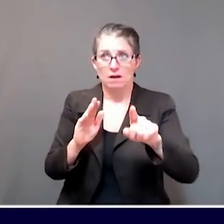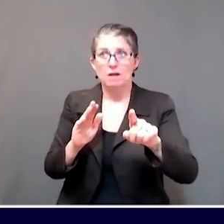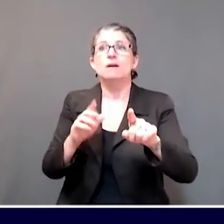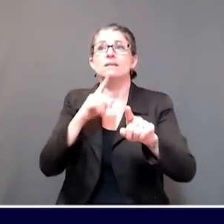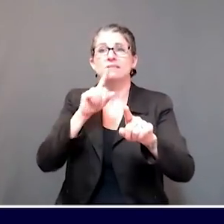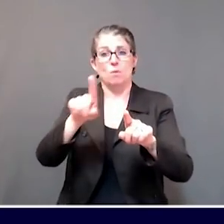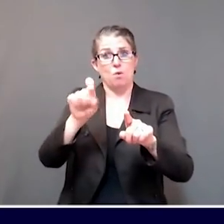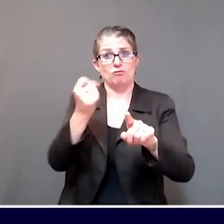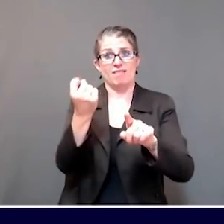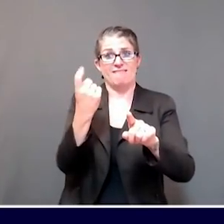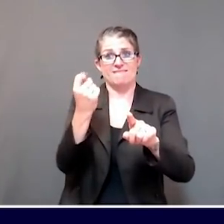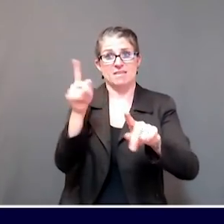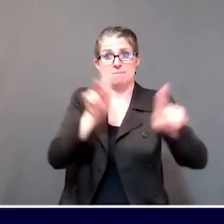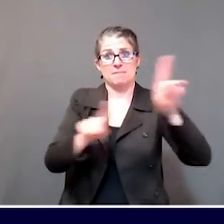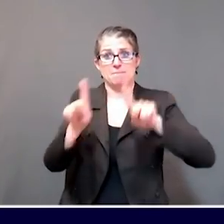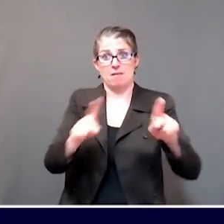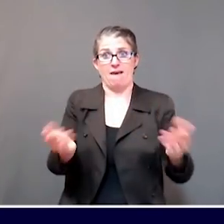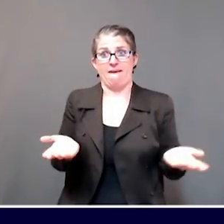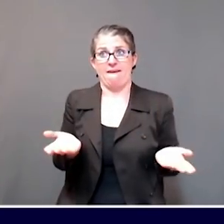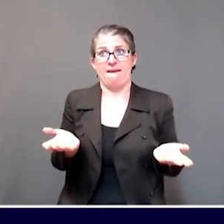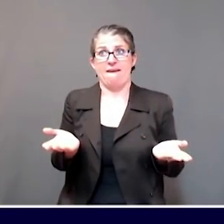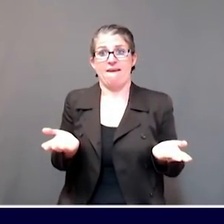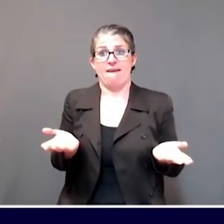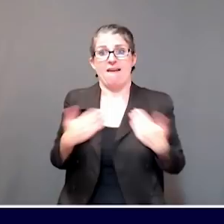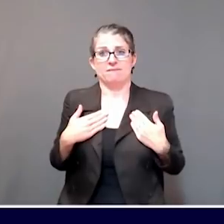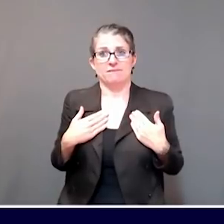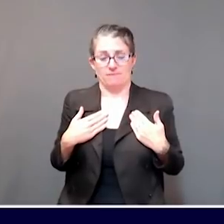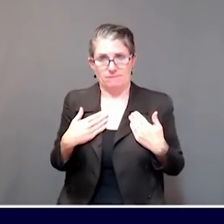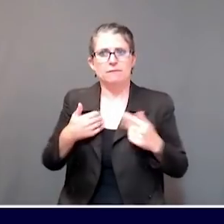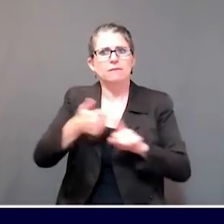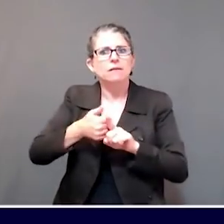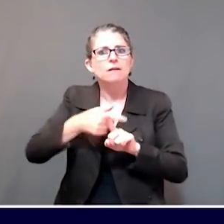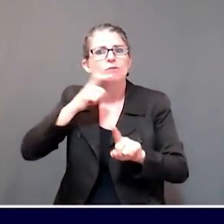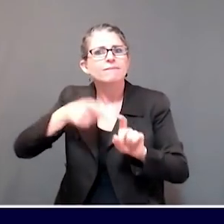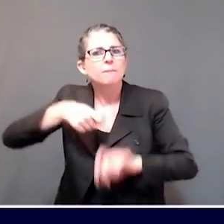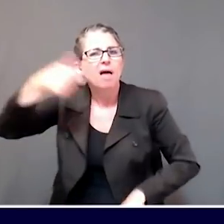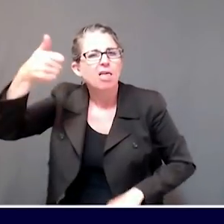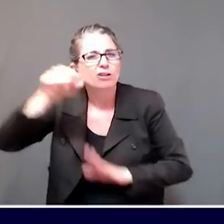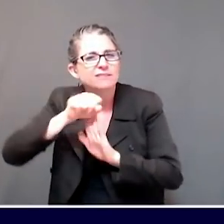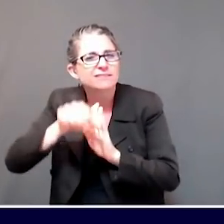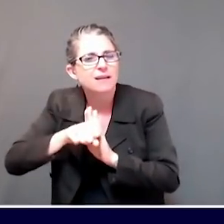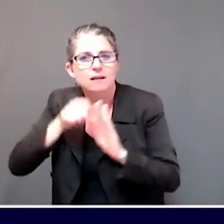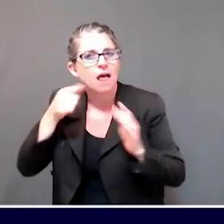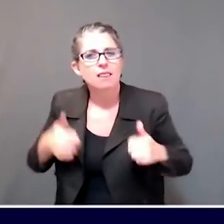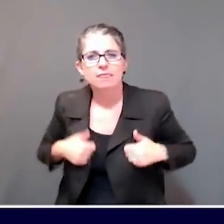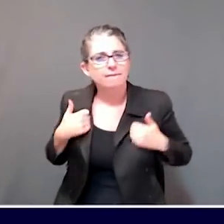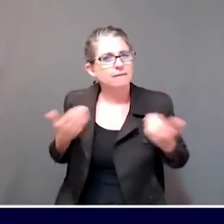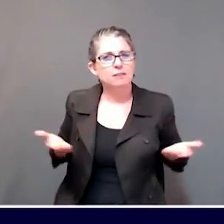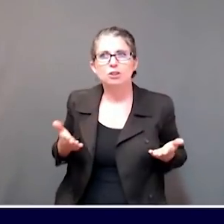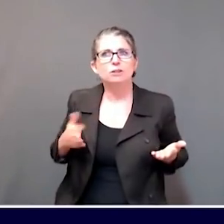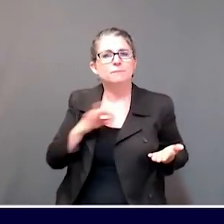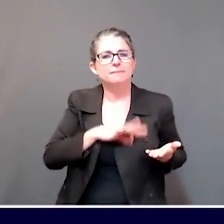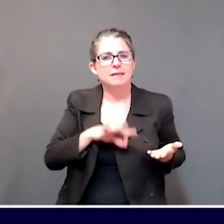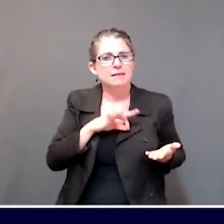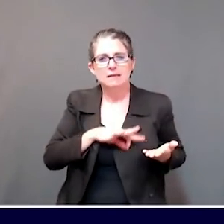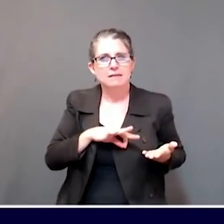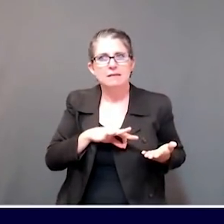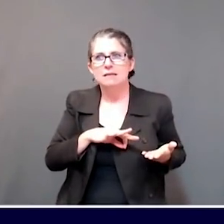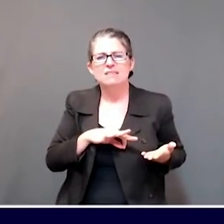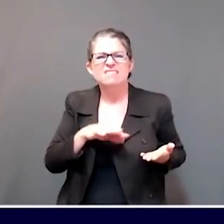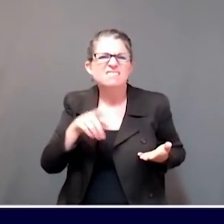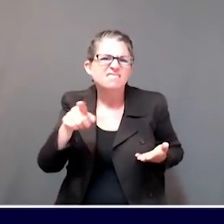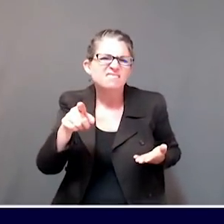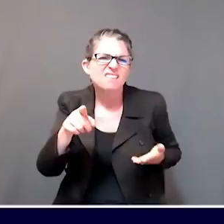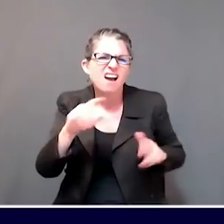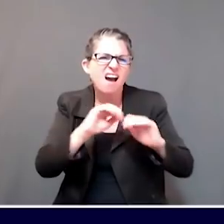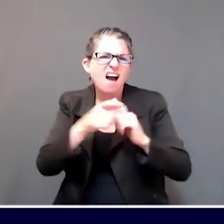in visitors from out of state, when were those cases confirmed, and do we know what proportion of confirmed cases in recent weeks are